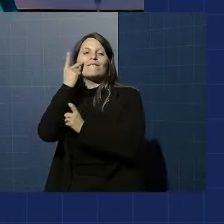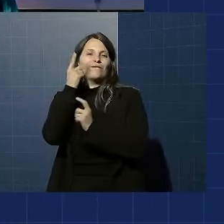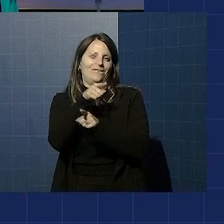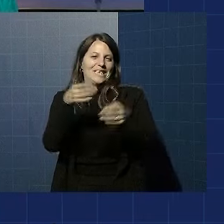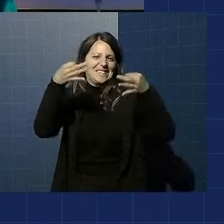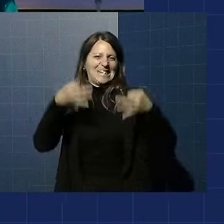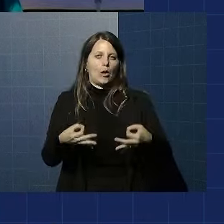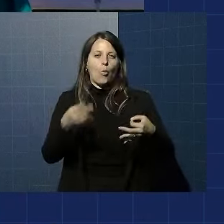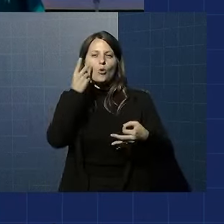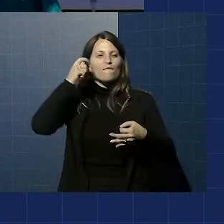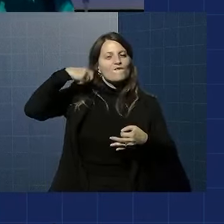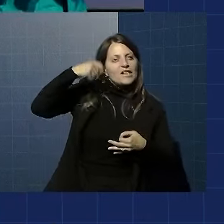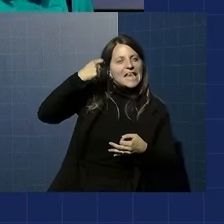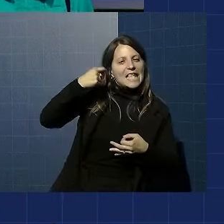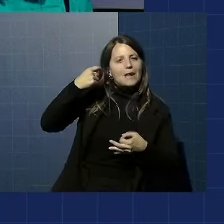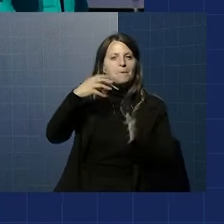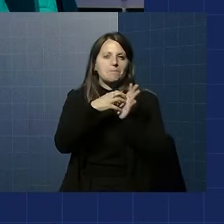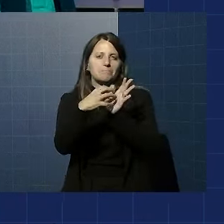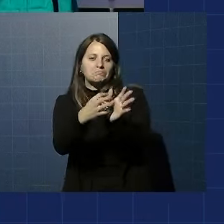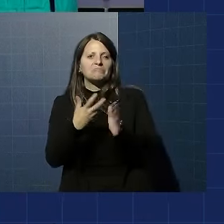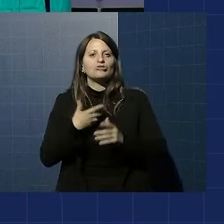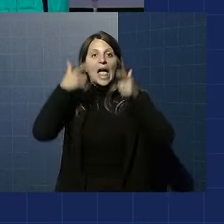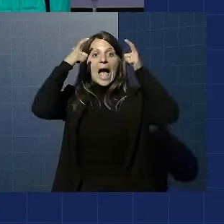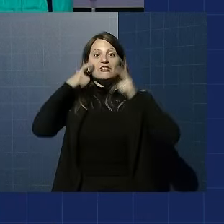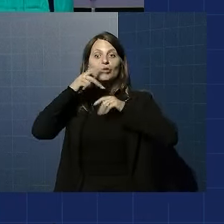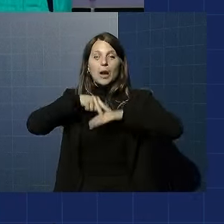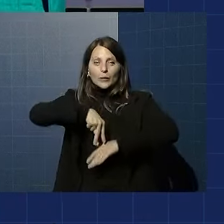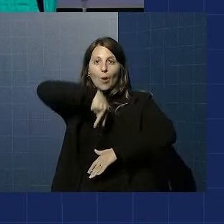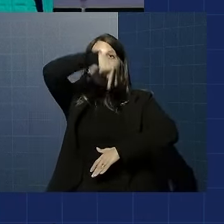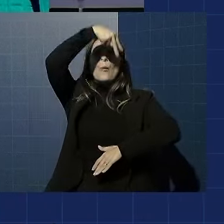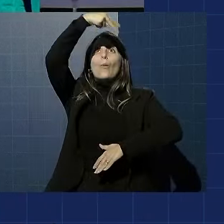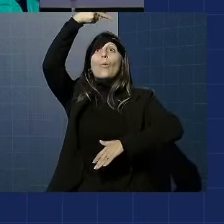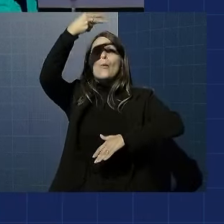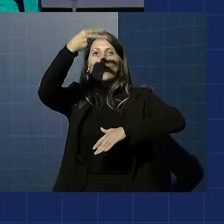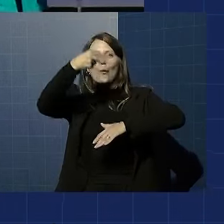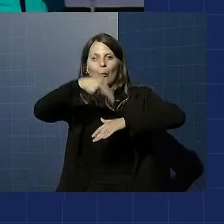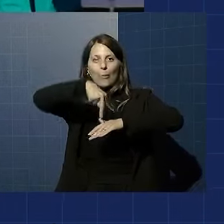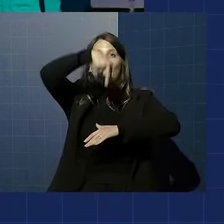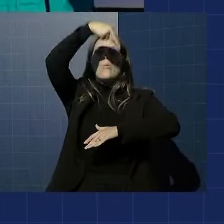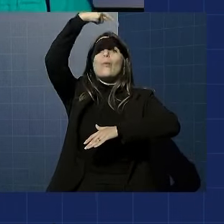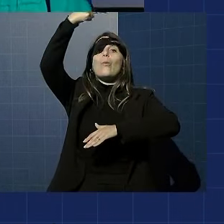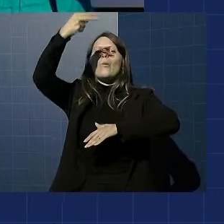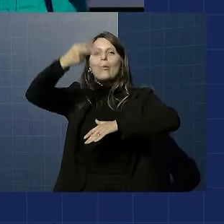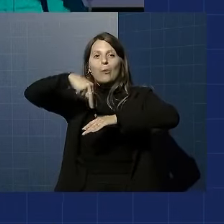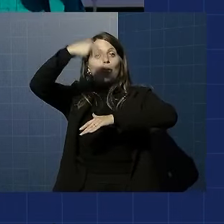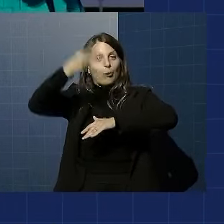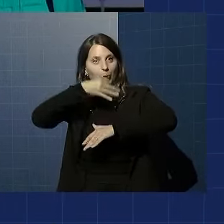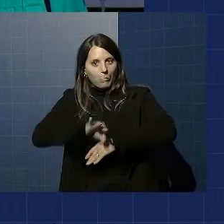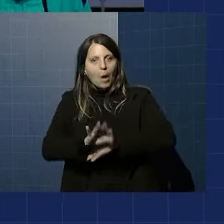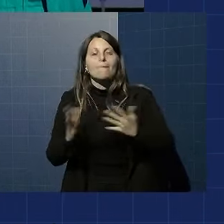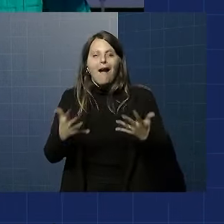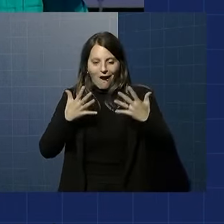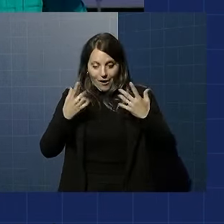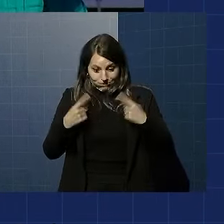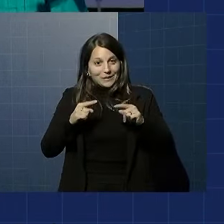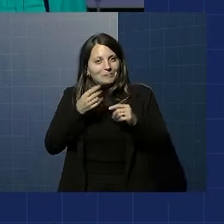do that, but we need to understand what does that mean for our body, what does it mean for our physiology, and